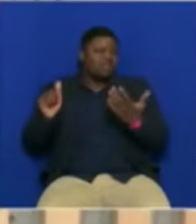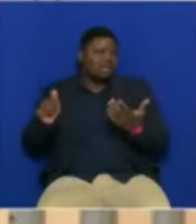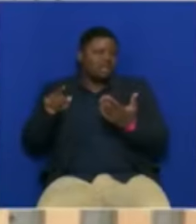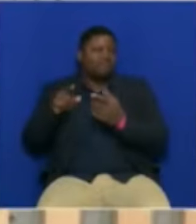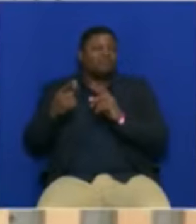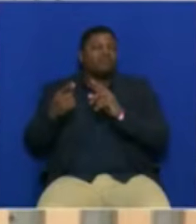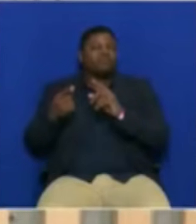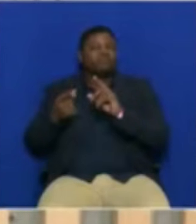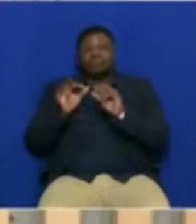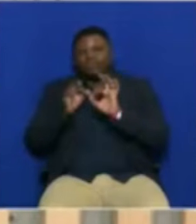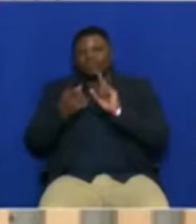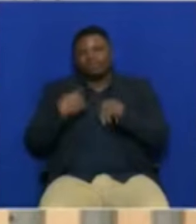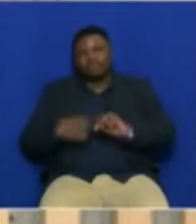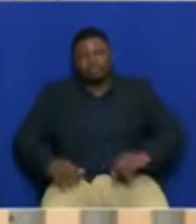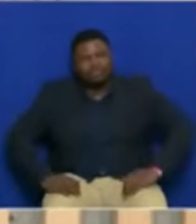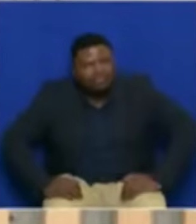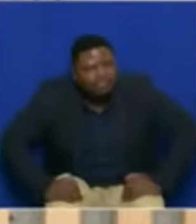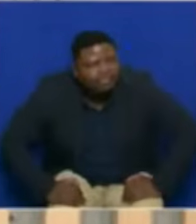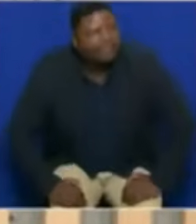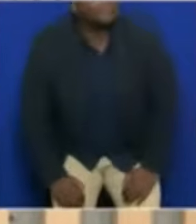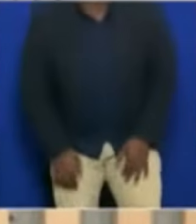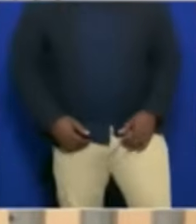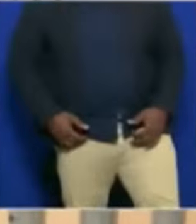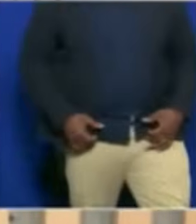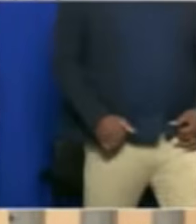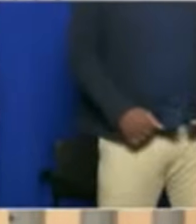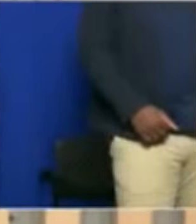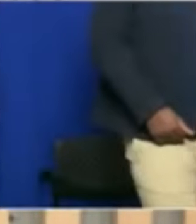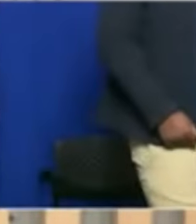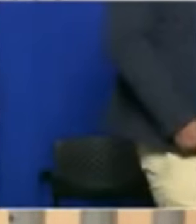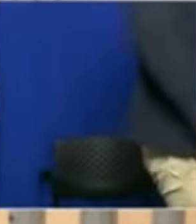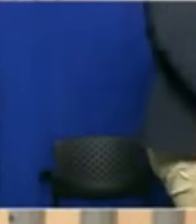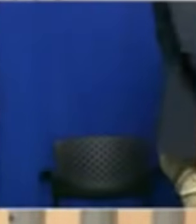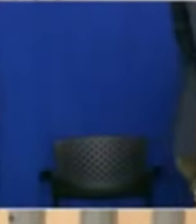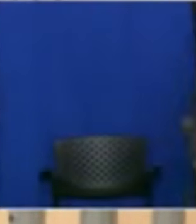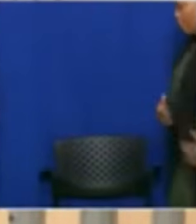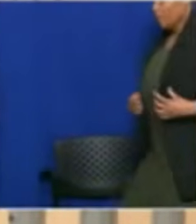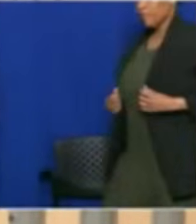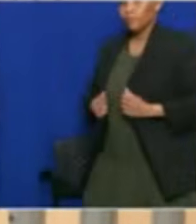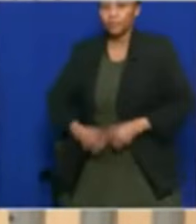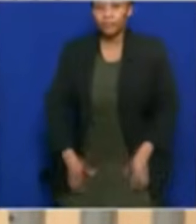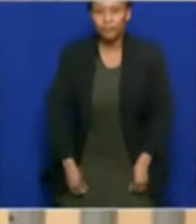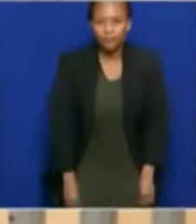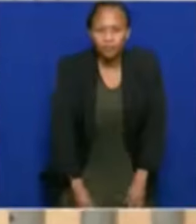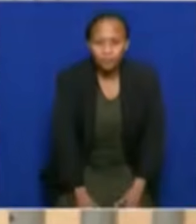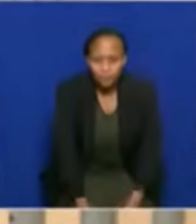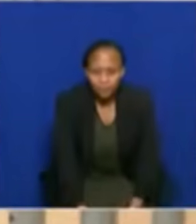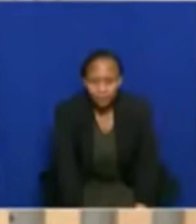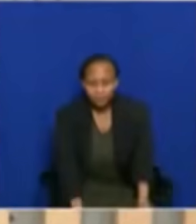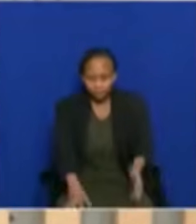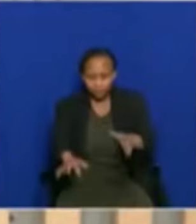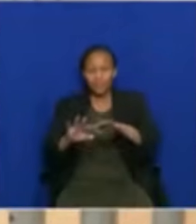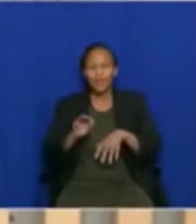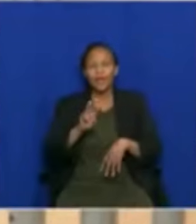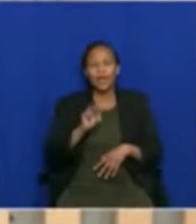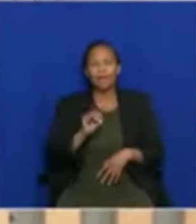And that MK16 is a 2-page document, mercifully.